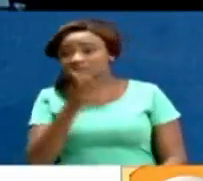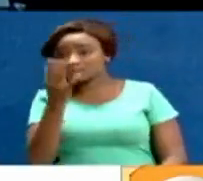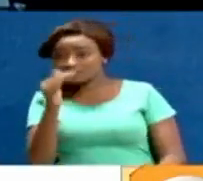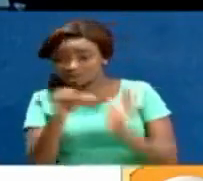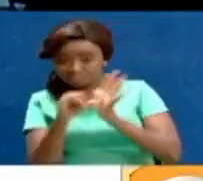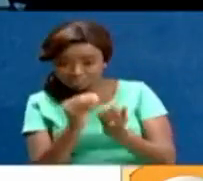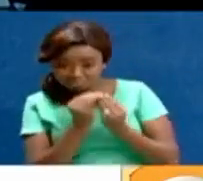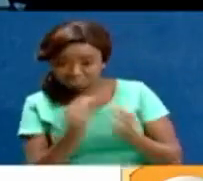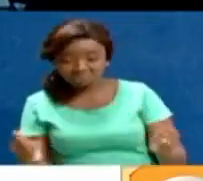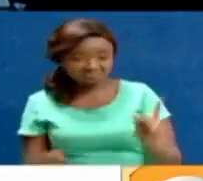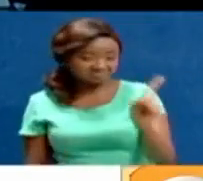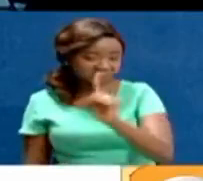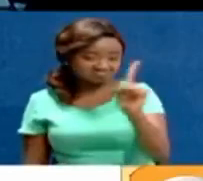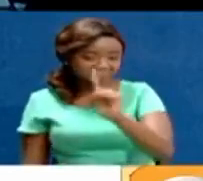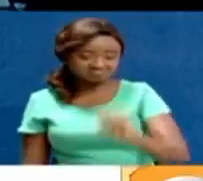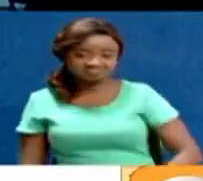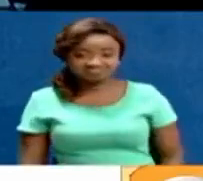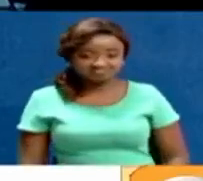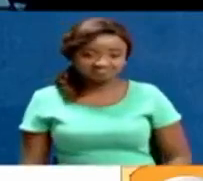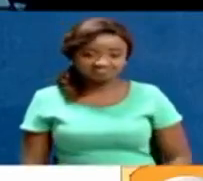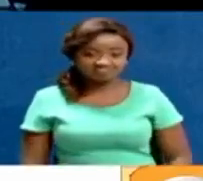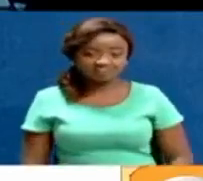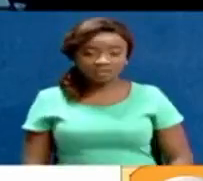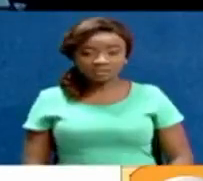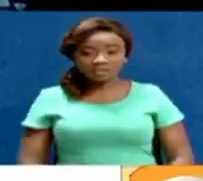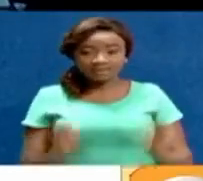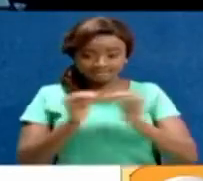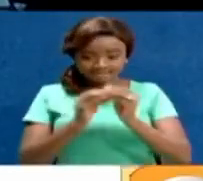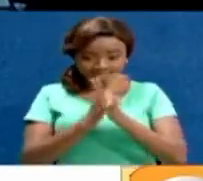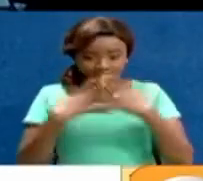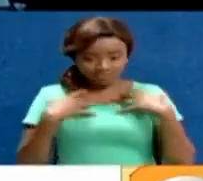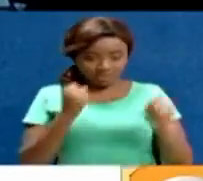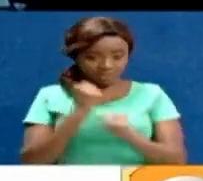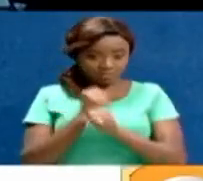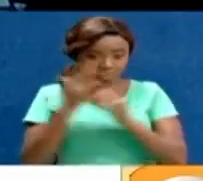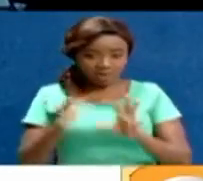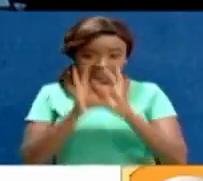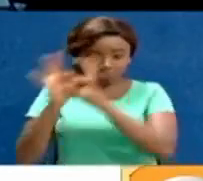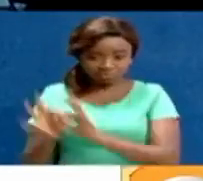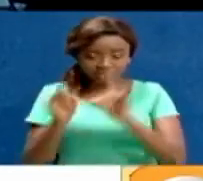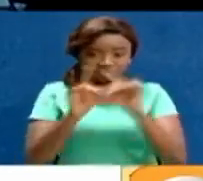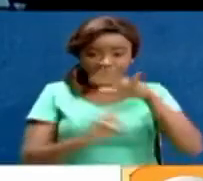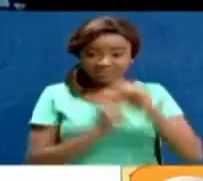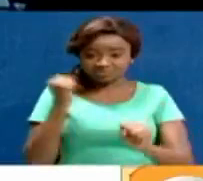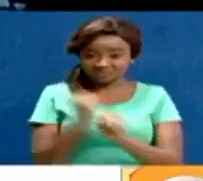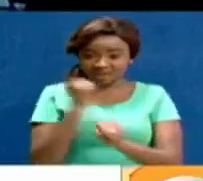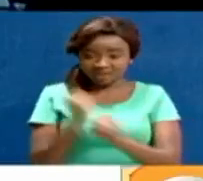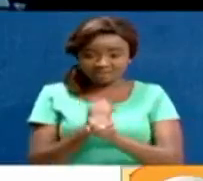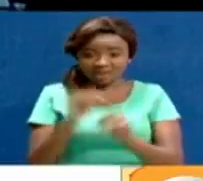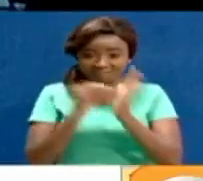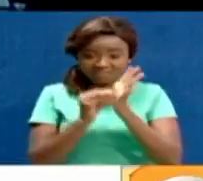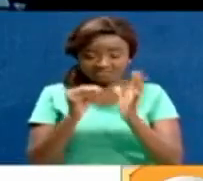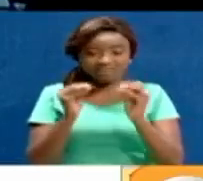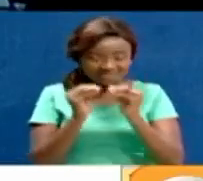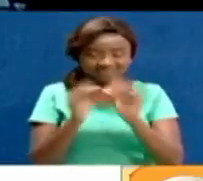the suffering of patients who rely on public health care. A meeting with the Healthcare Workers Union and the Ministry of Labor, scheduled for today,